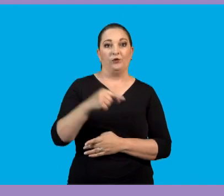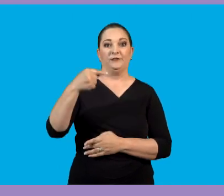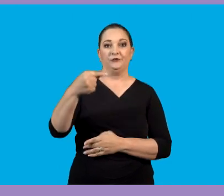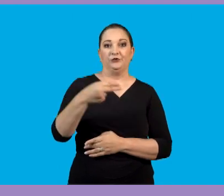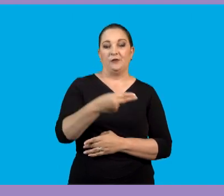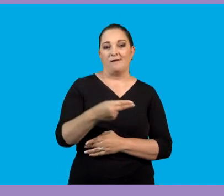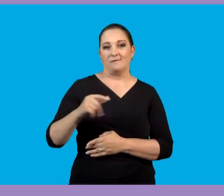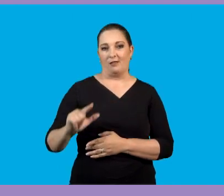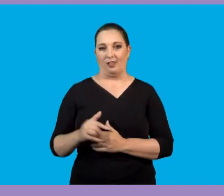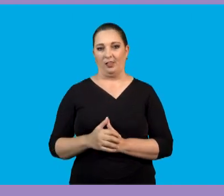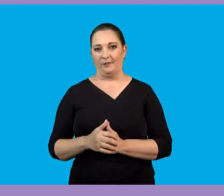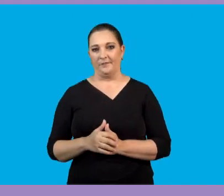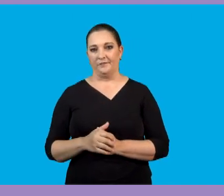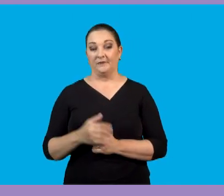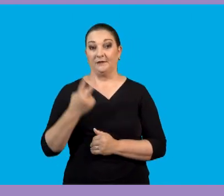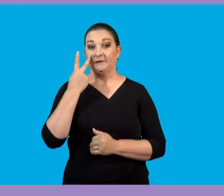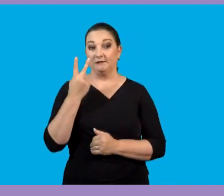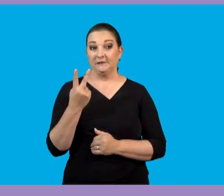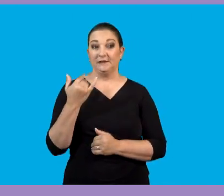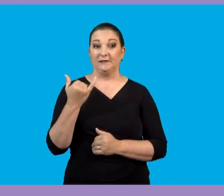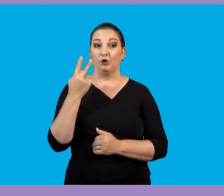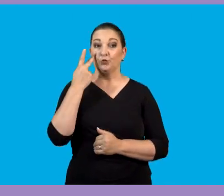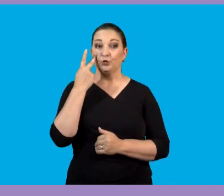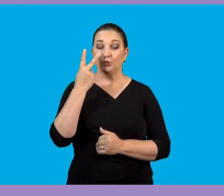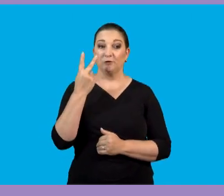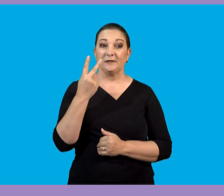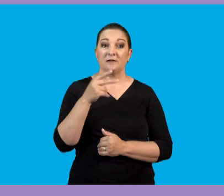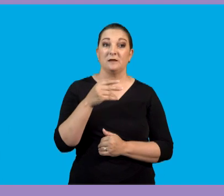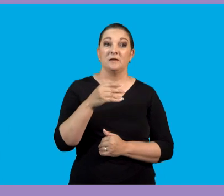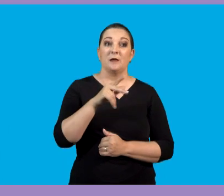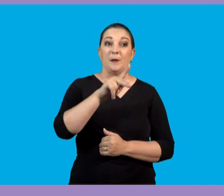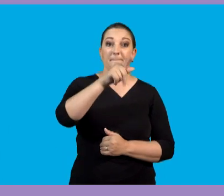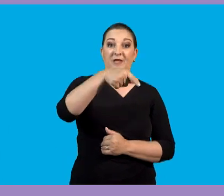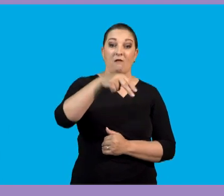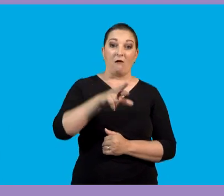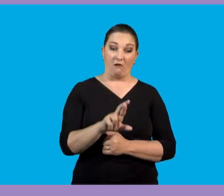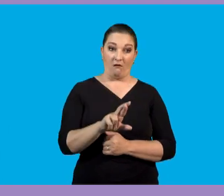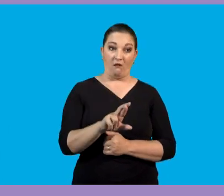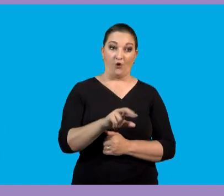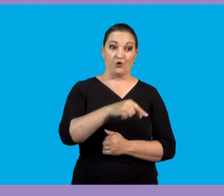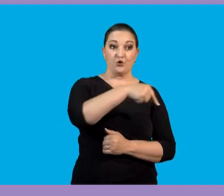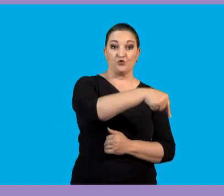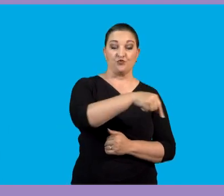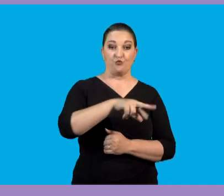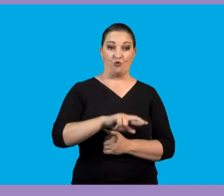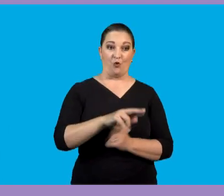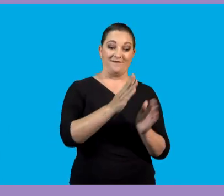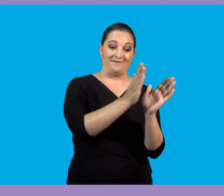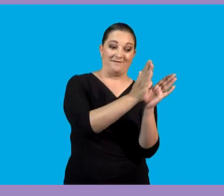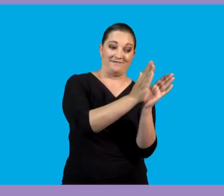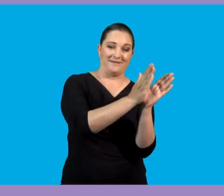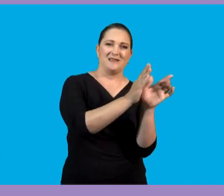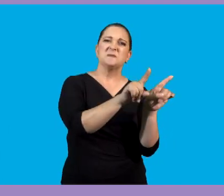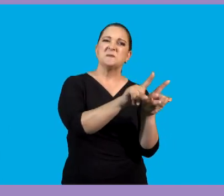here that we are given that these two sides are equal. That is side PR and QR. But since